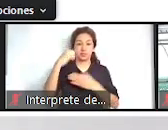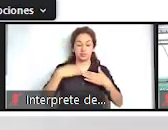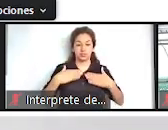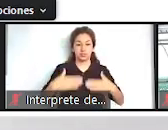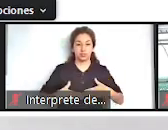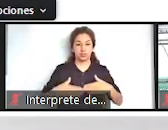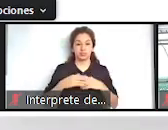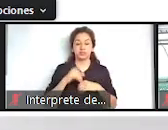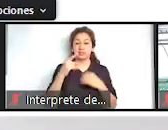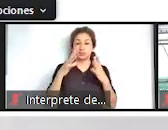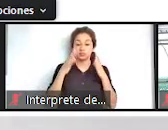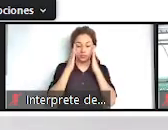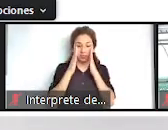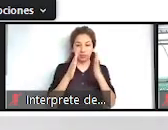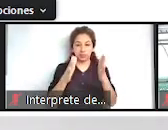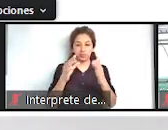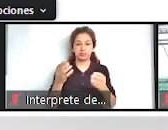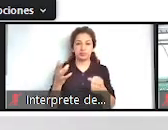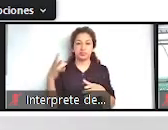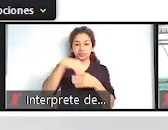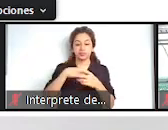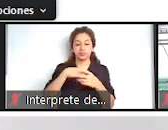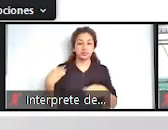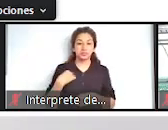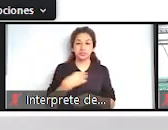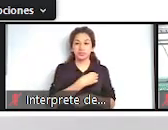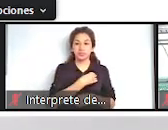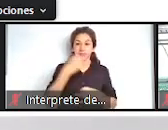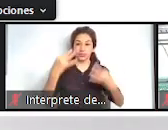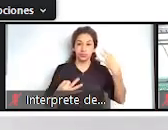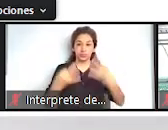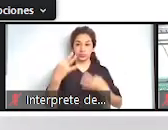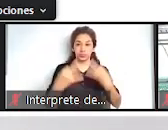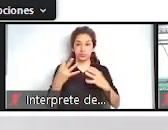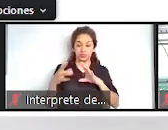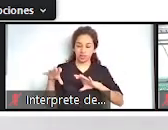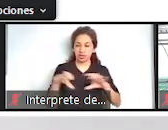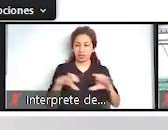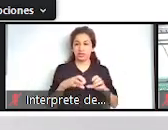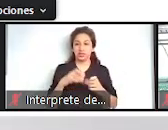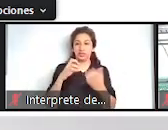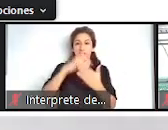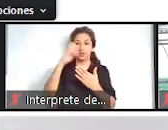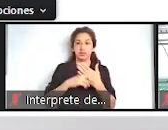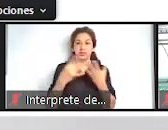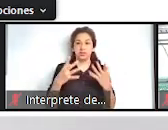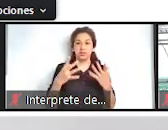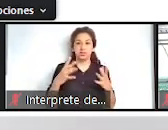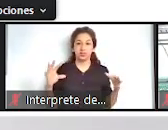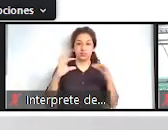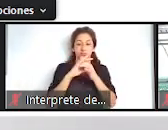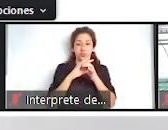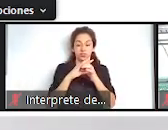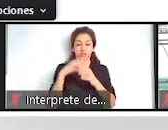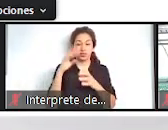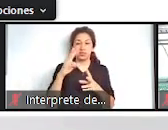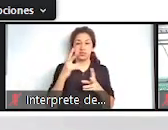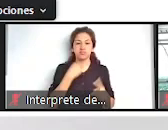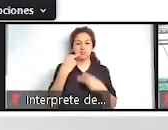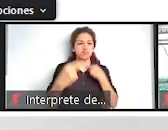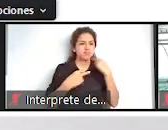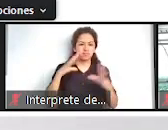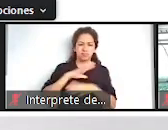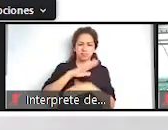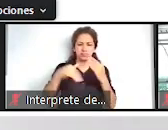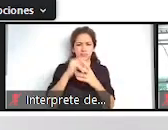rights i would like to highlight the focus adopted by the ministry of justice in the elaboration of this plan that has managed to gather the